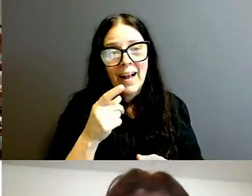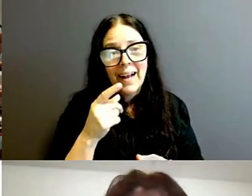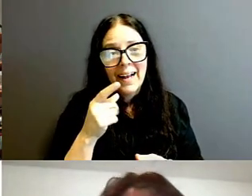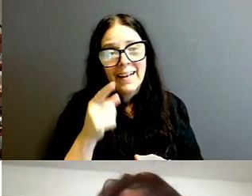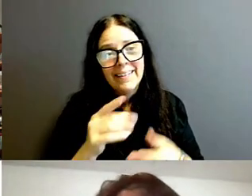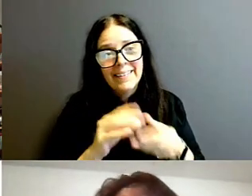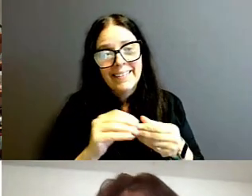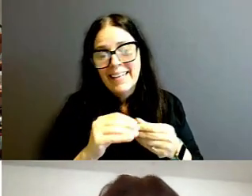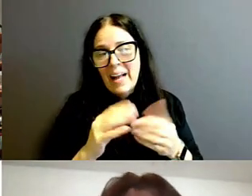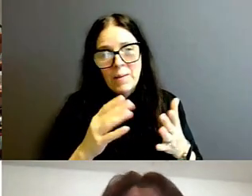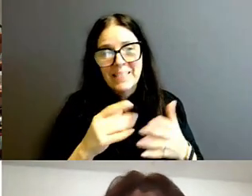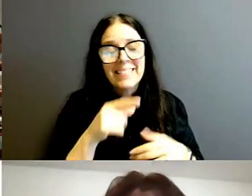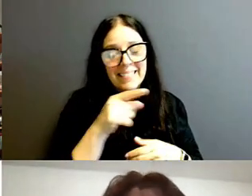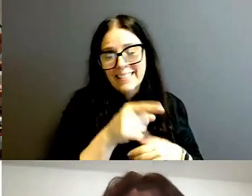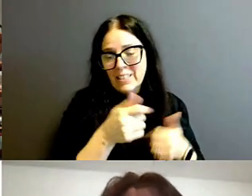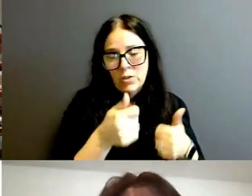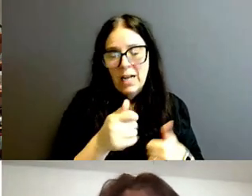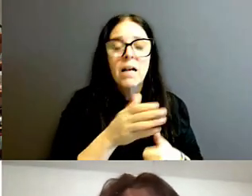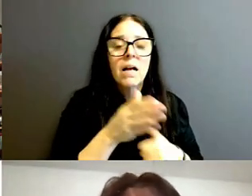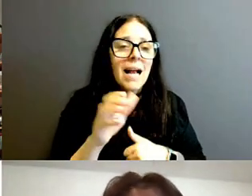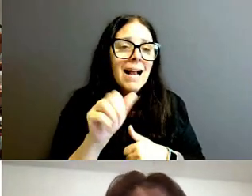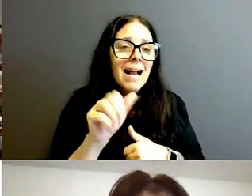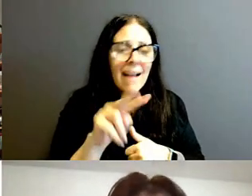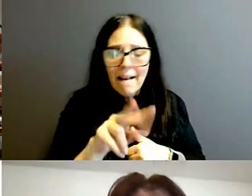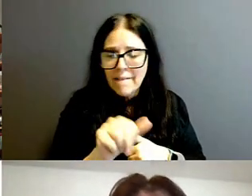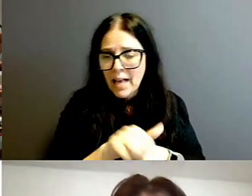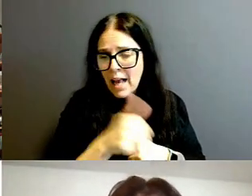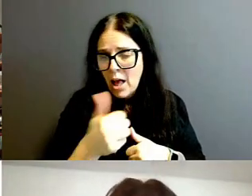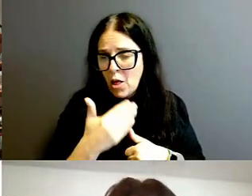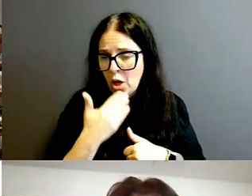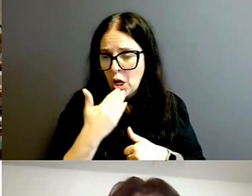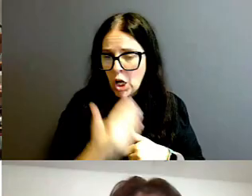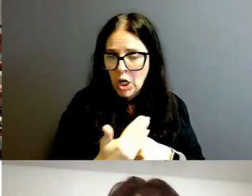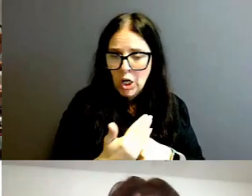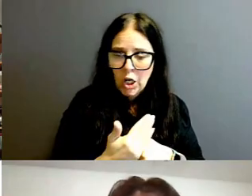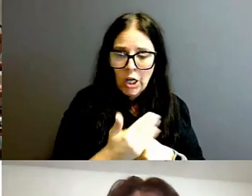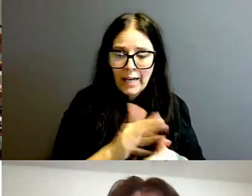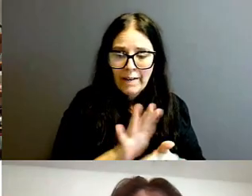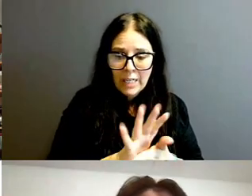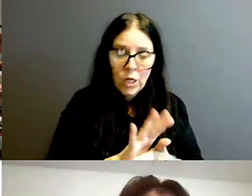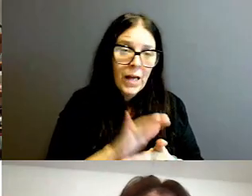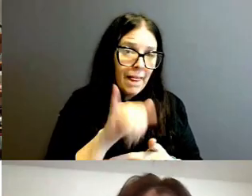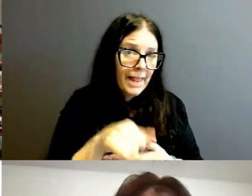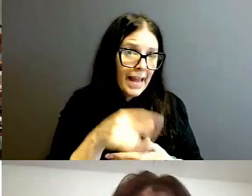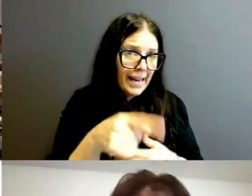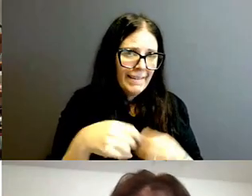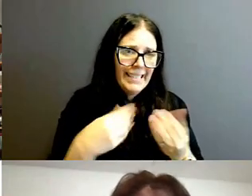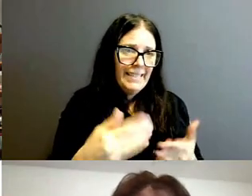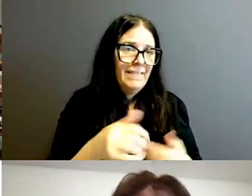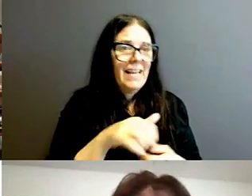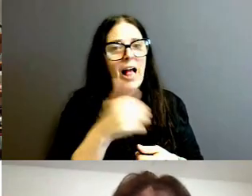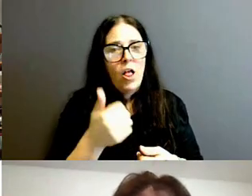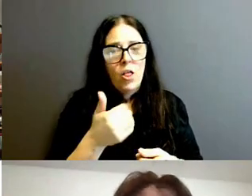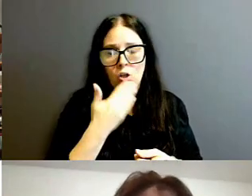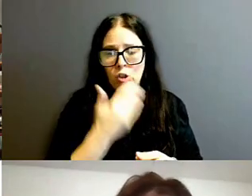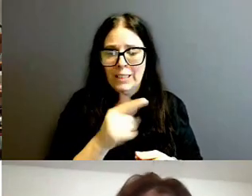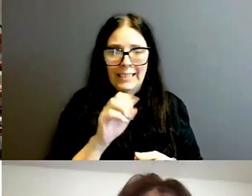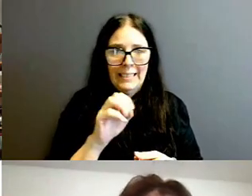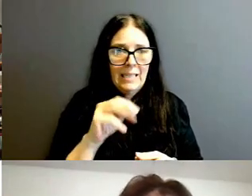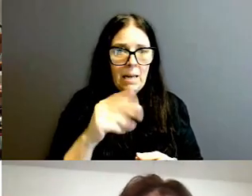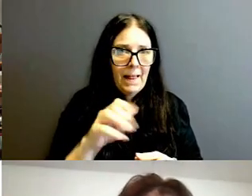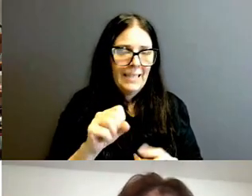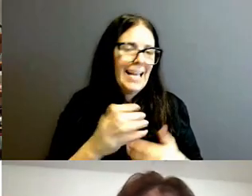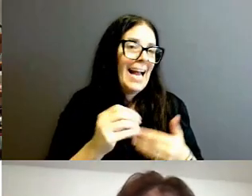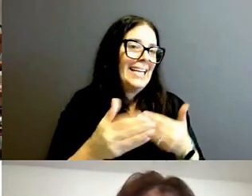platform. Canva is a good one too, but you have to work more. I mean, this one provides much better templates and easier